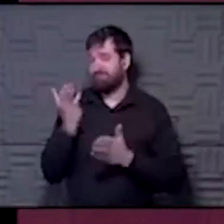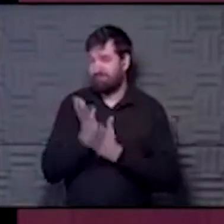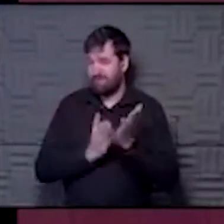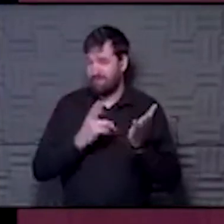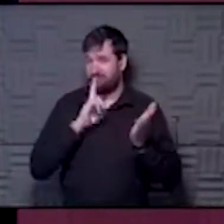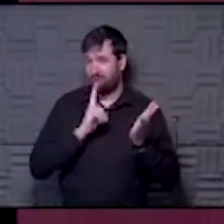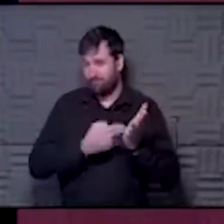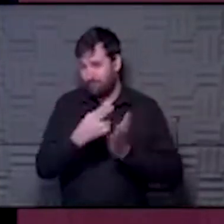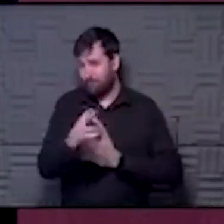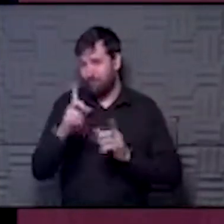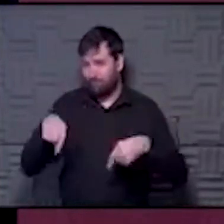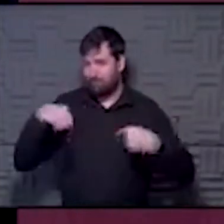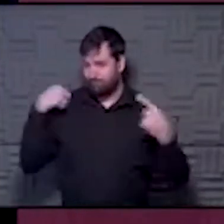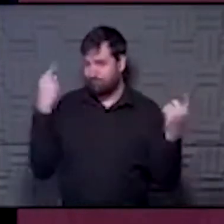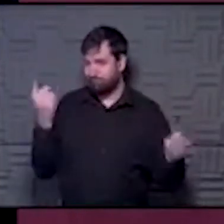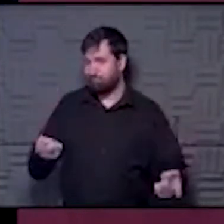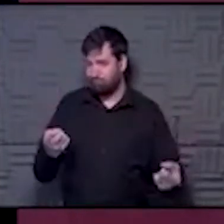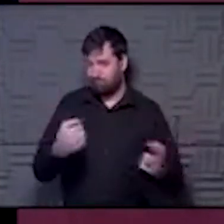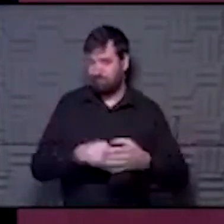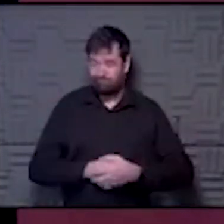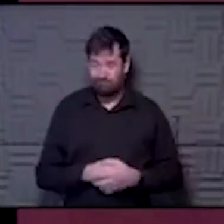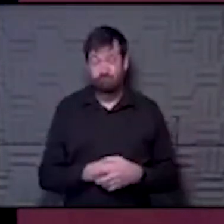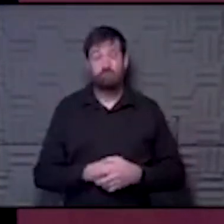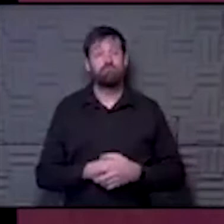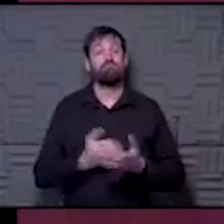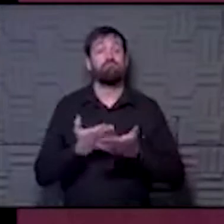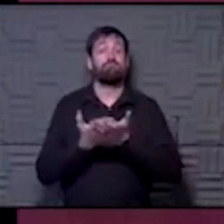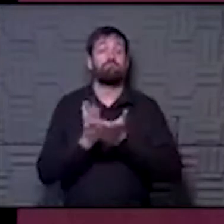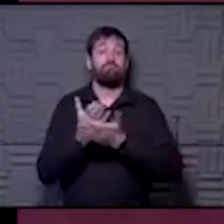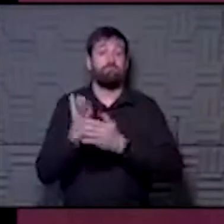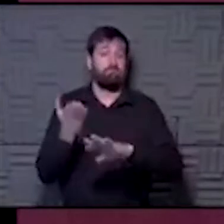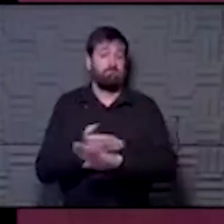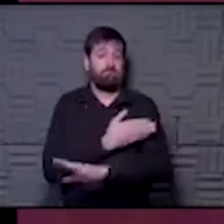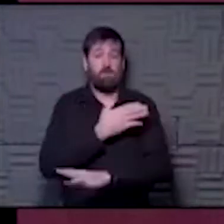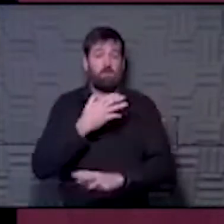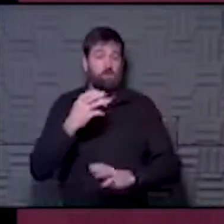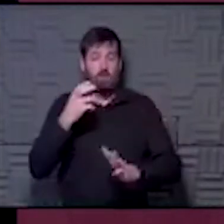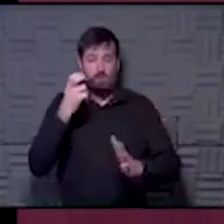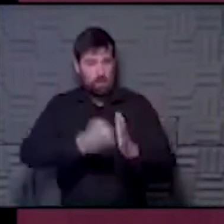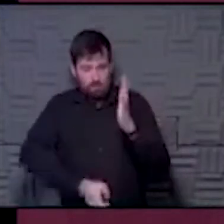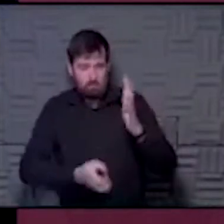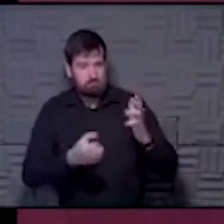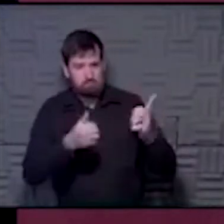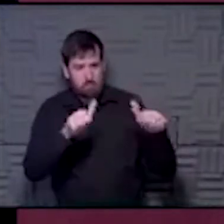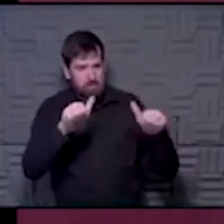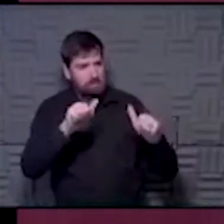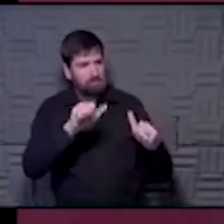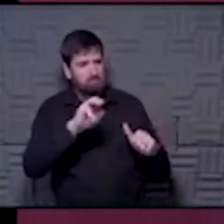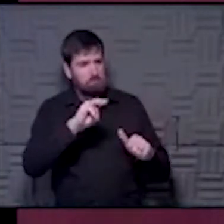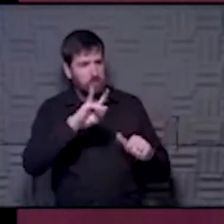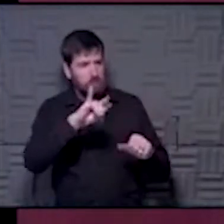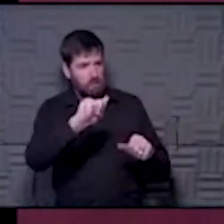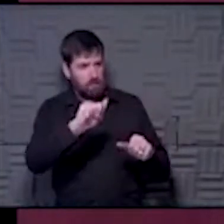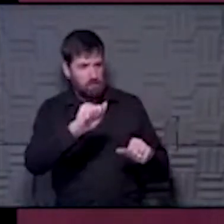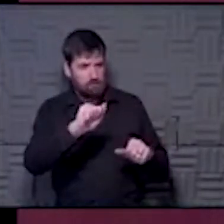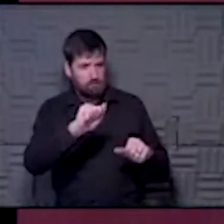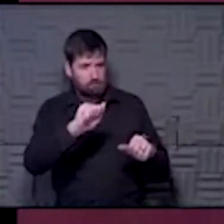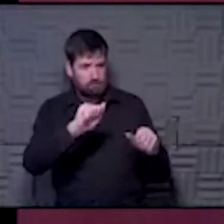been saying the last few months. All right, before we jump into questions, let's see if there are any reporter questions today.